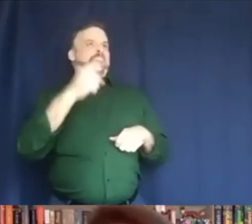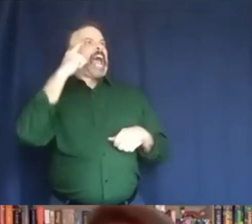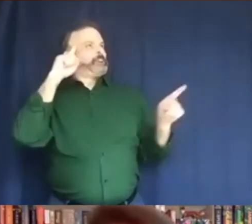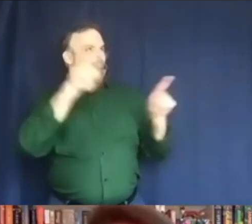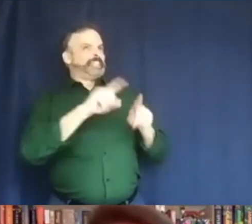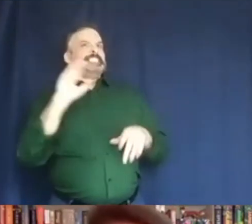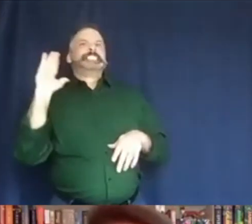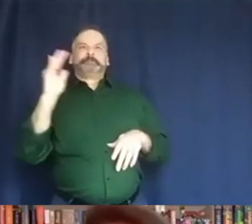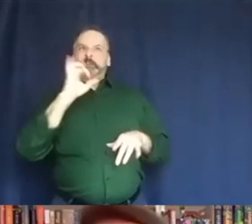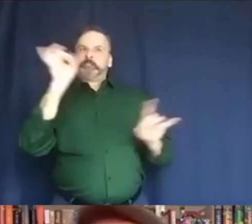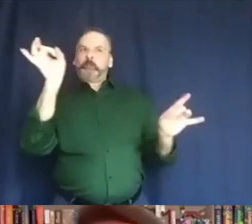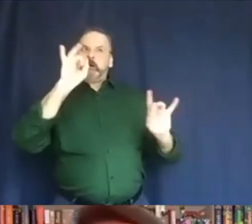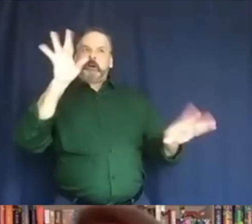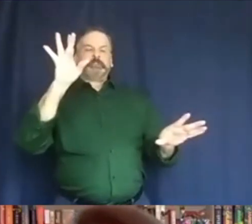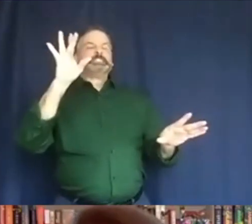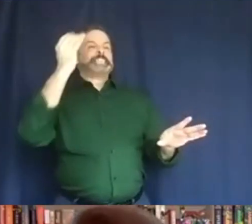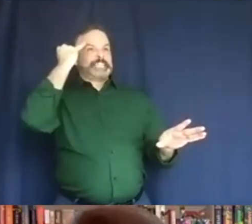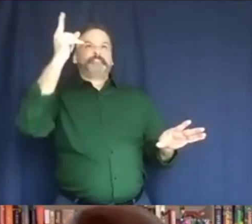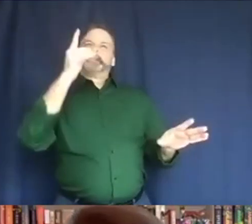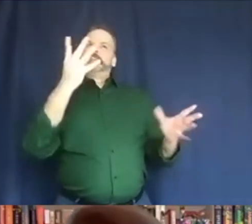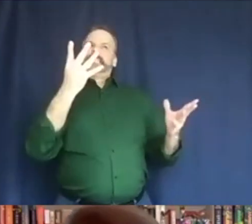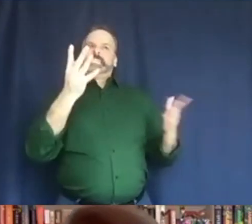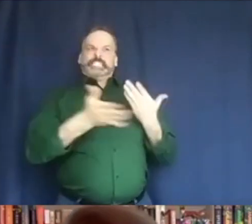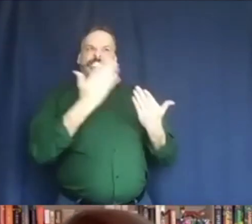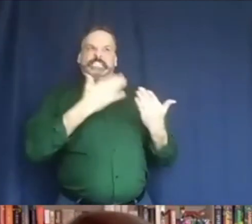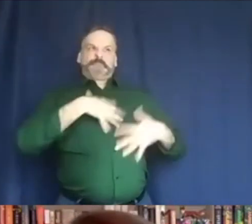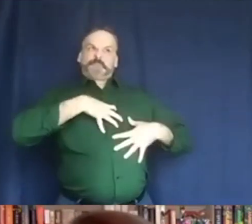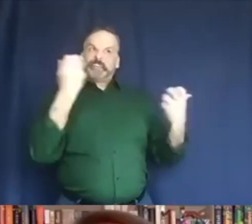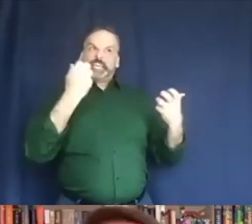very temperamental and unpredictable.